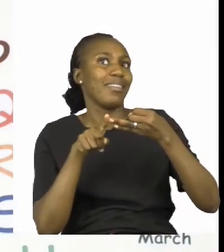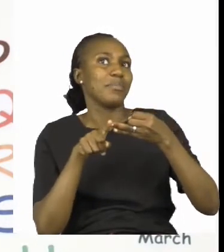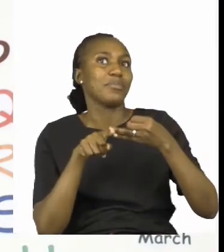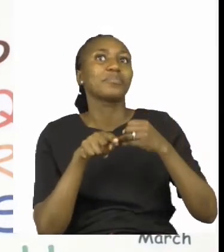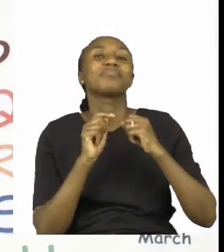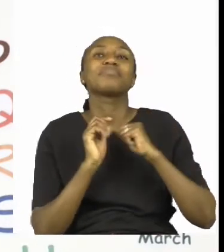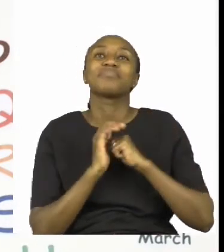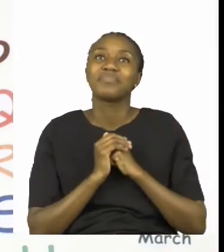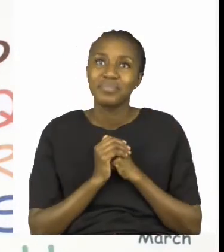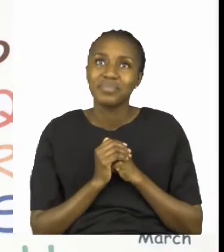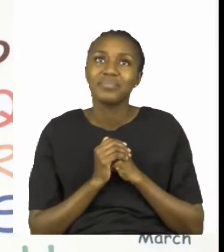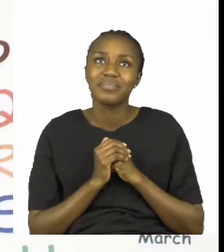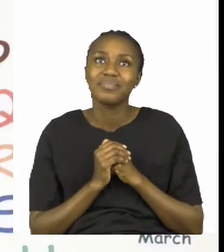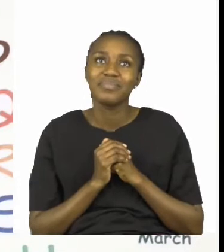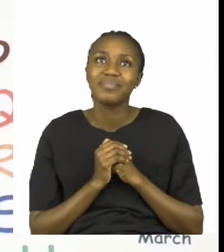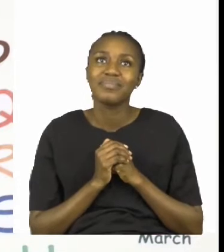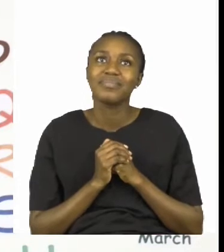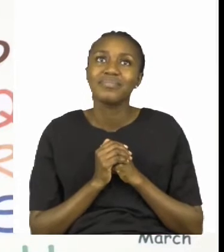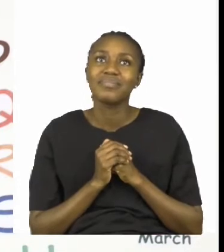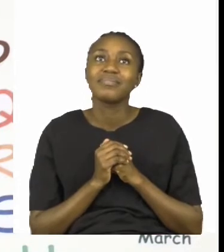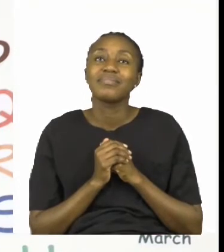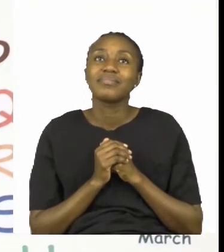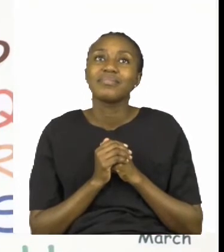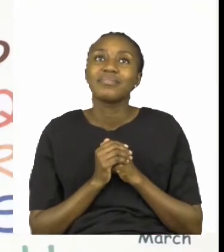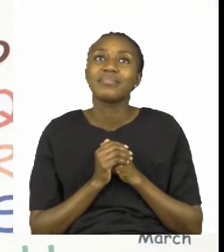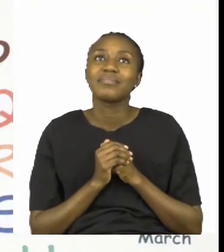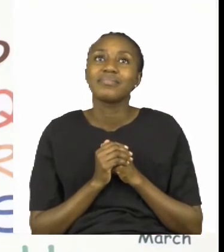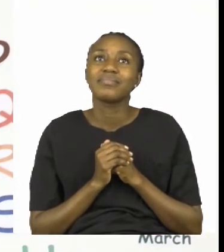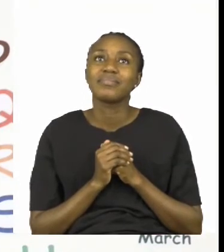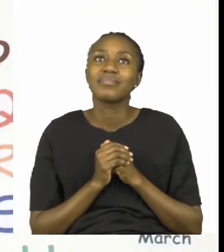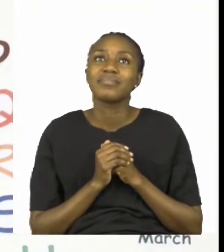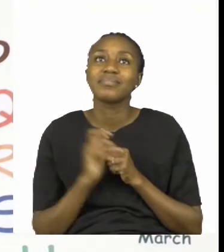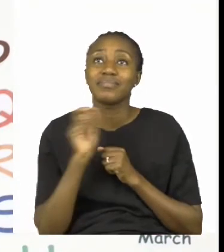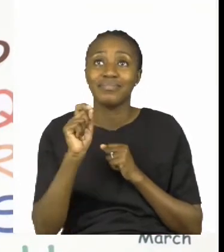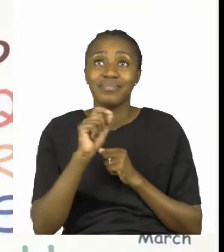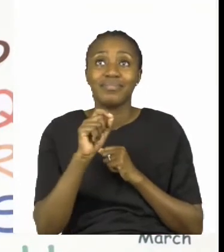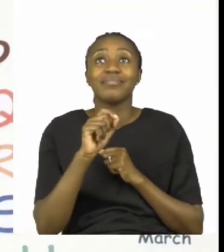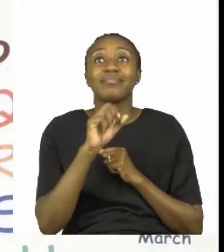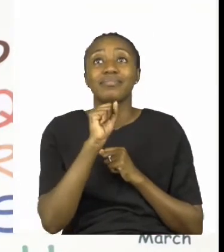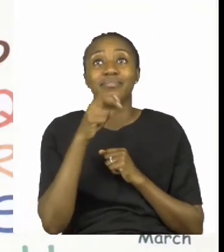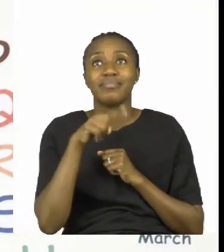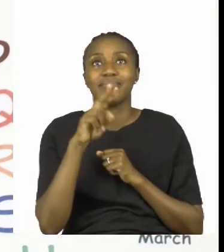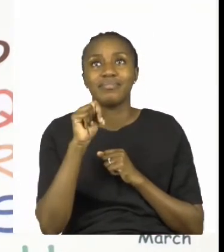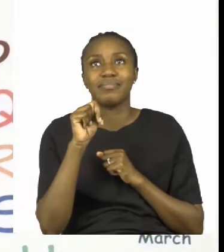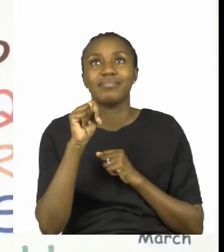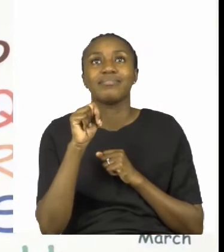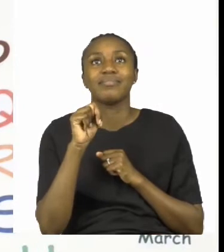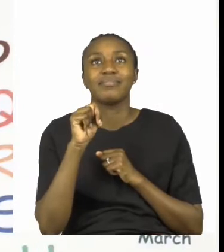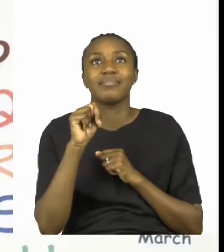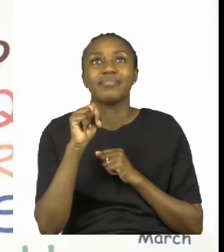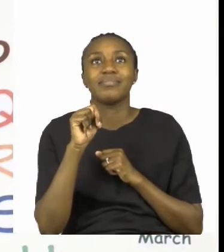fun. Good job. So go ahead and write sun. After the and, you